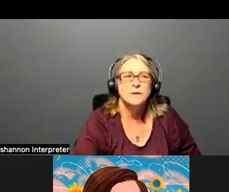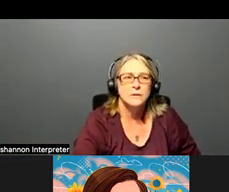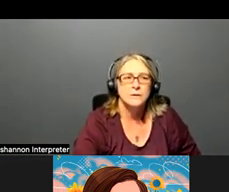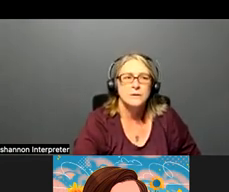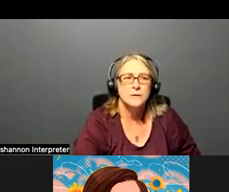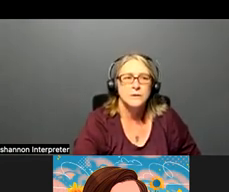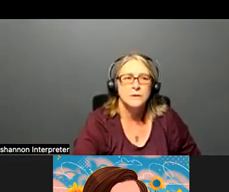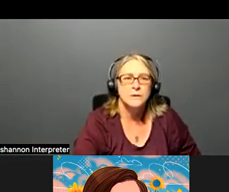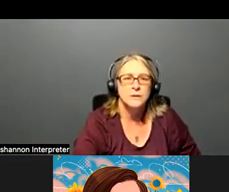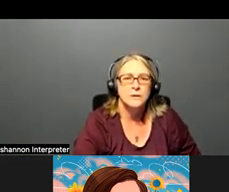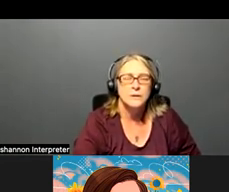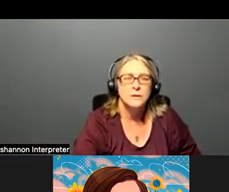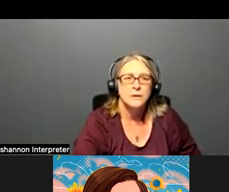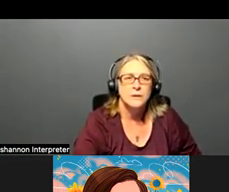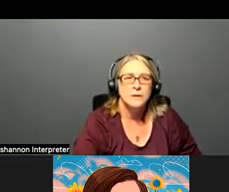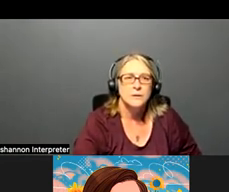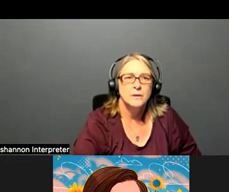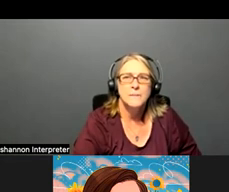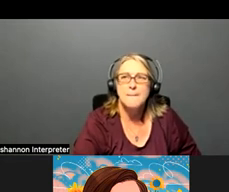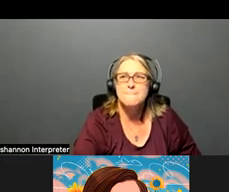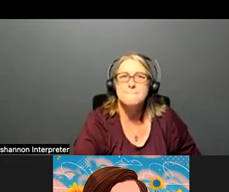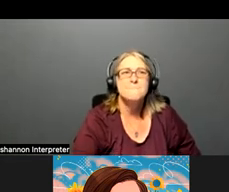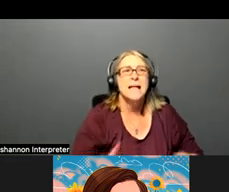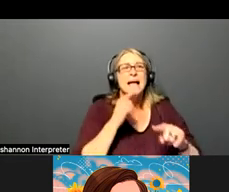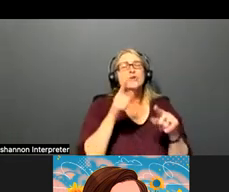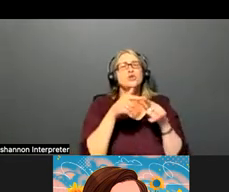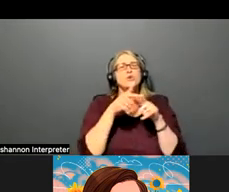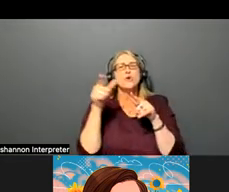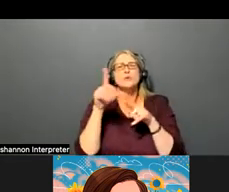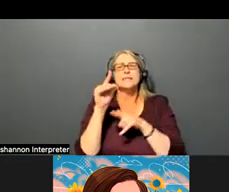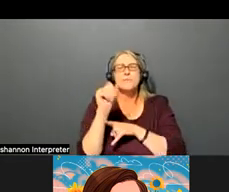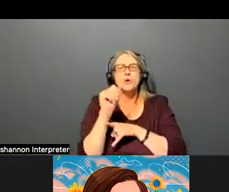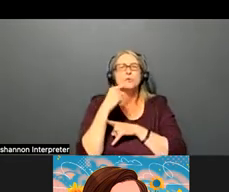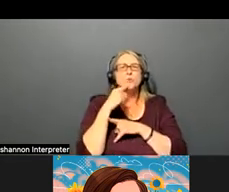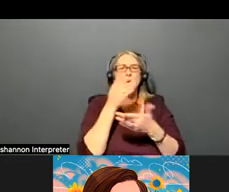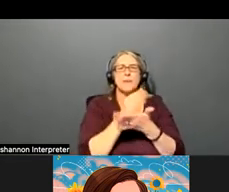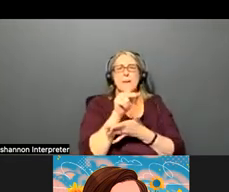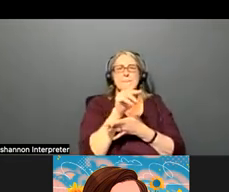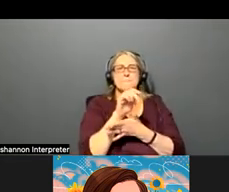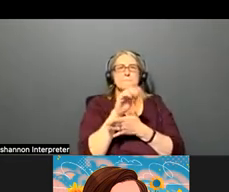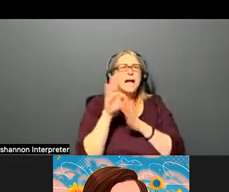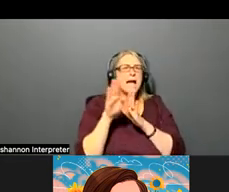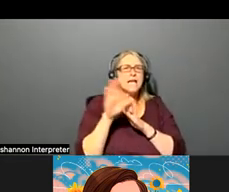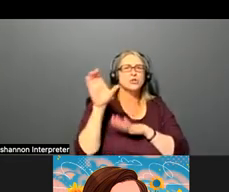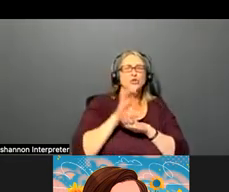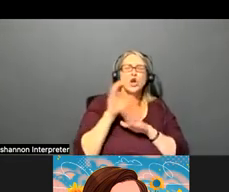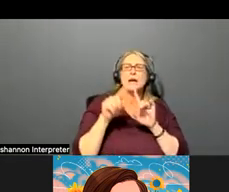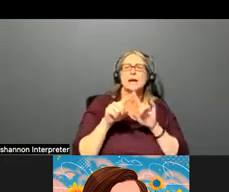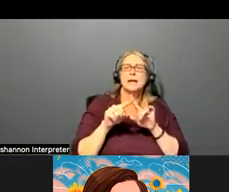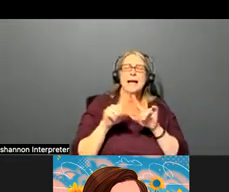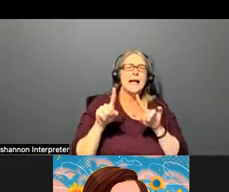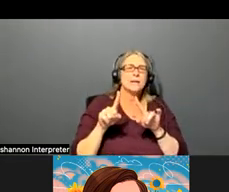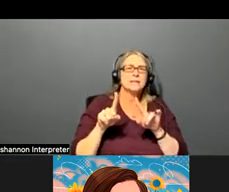how do the demographics, disabilities, age overlap? And then our second question is, how does intersectionality affect